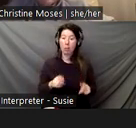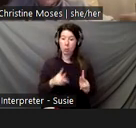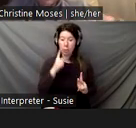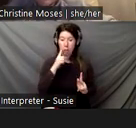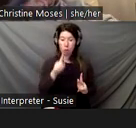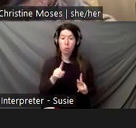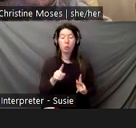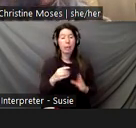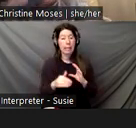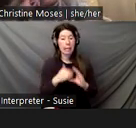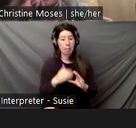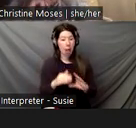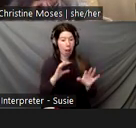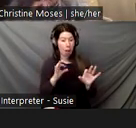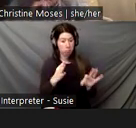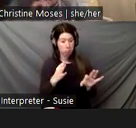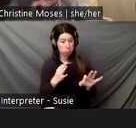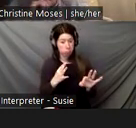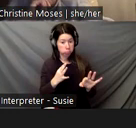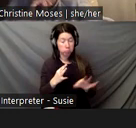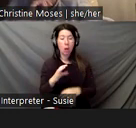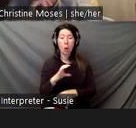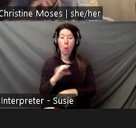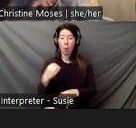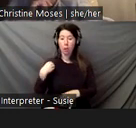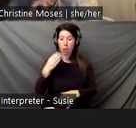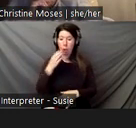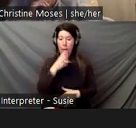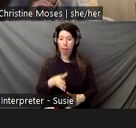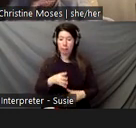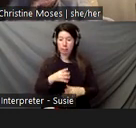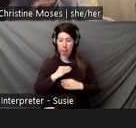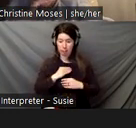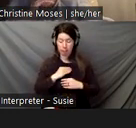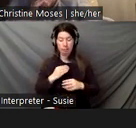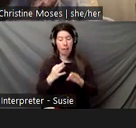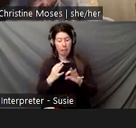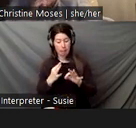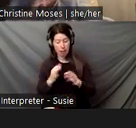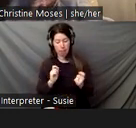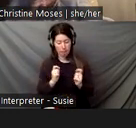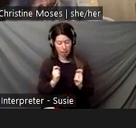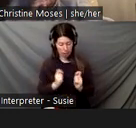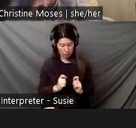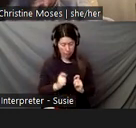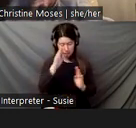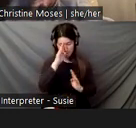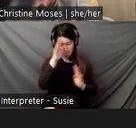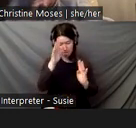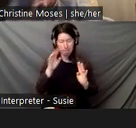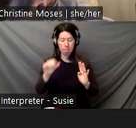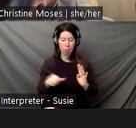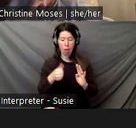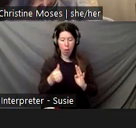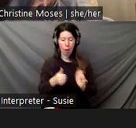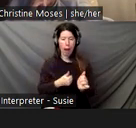email. The co-chairs would be taking the input and revising it, coming up with another sort of